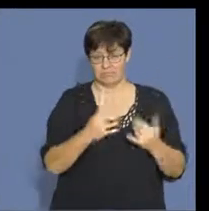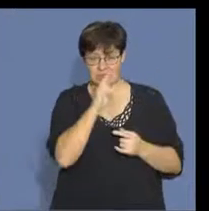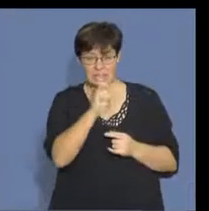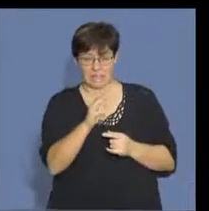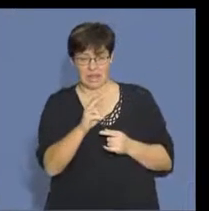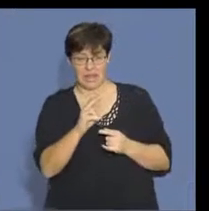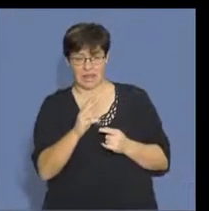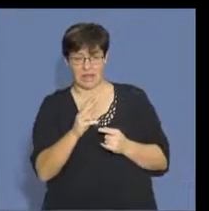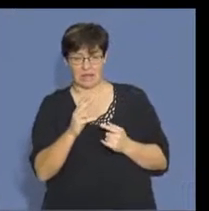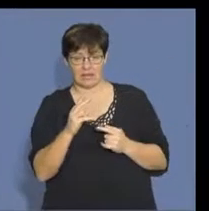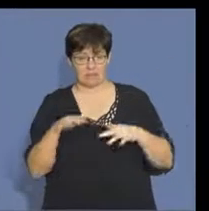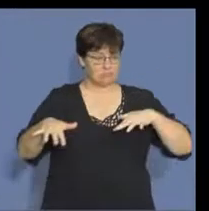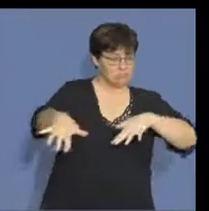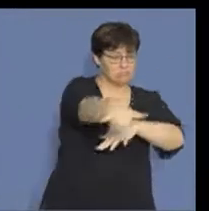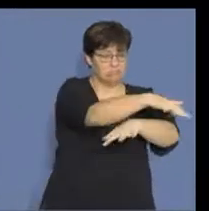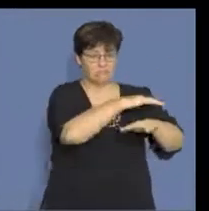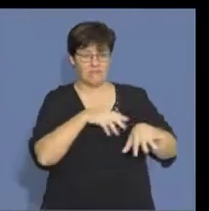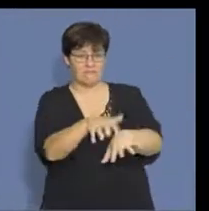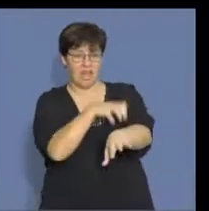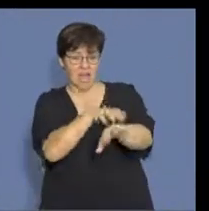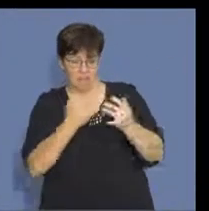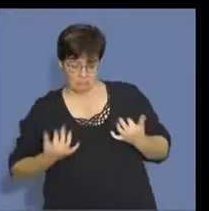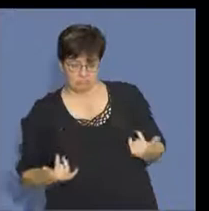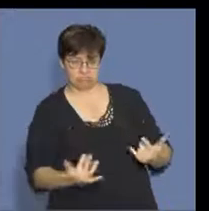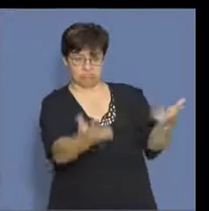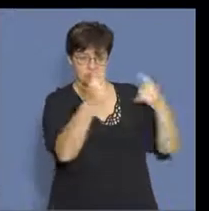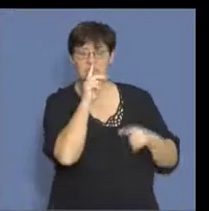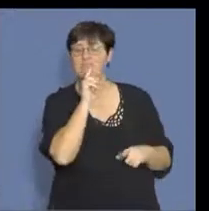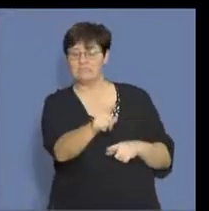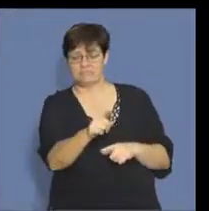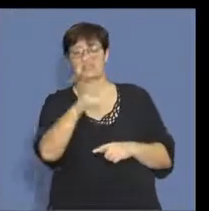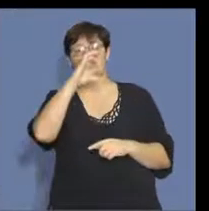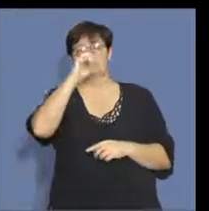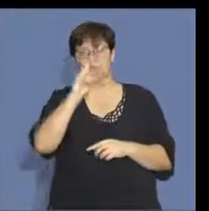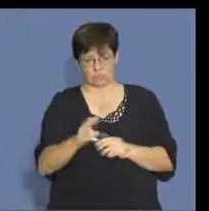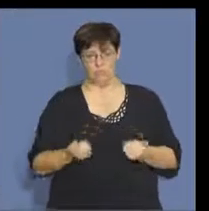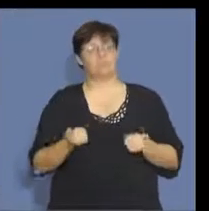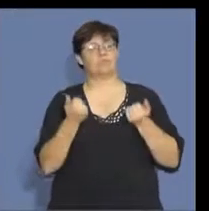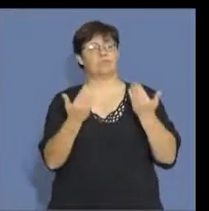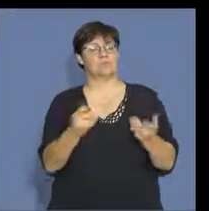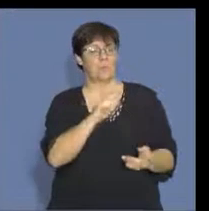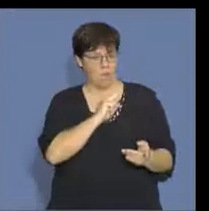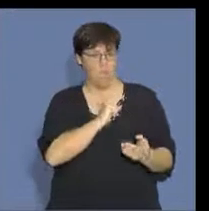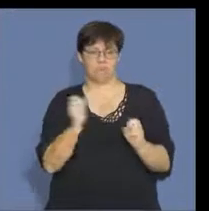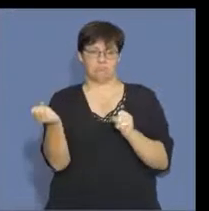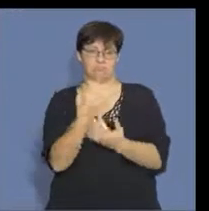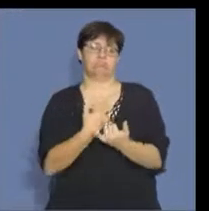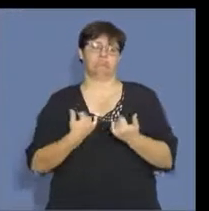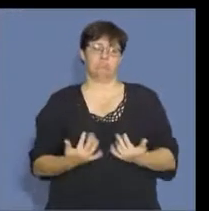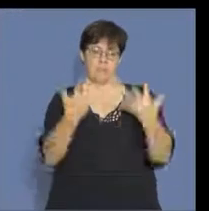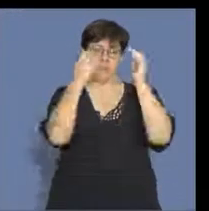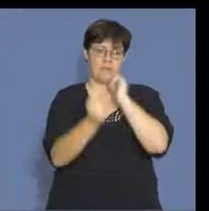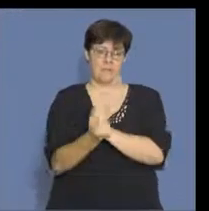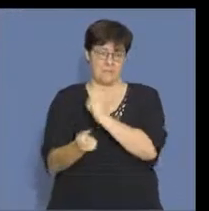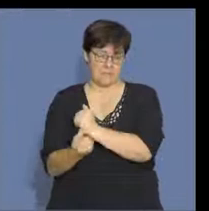the felt burning or we see bushes burning, that again produces a large amount of carbon dioxide by that process of combustion. So